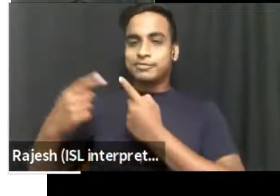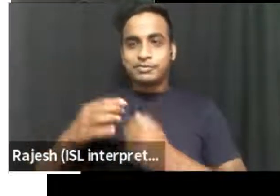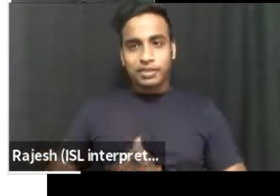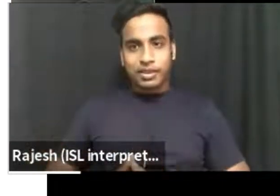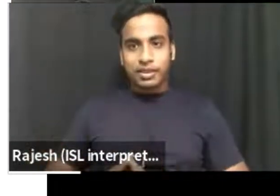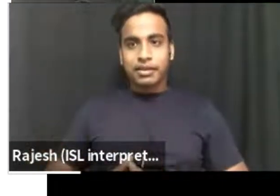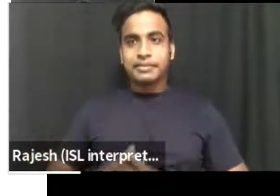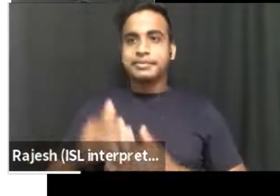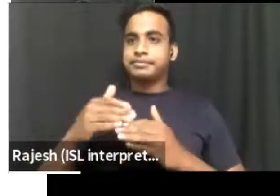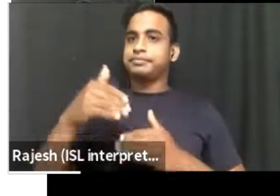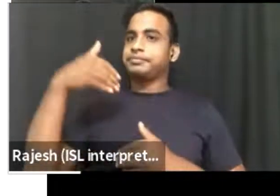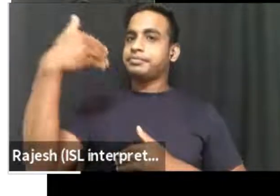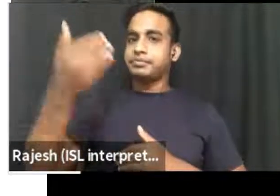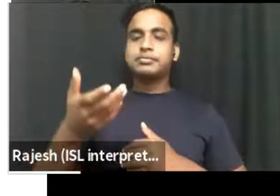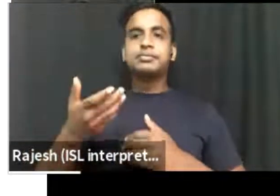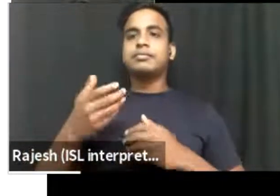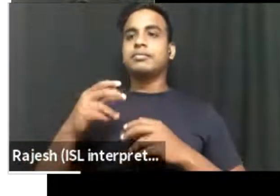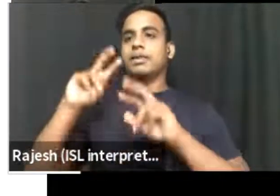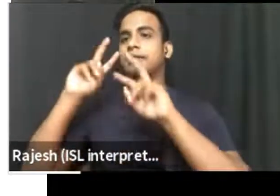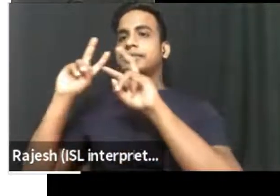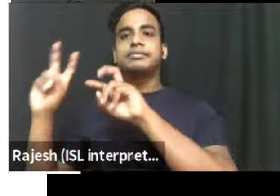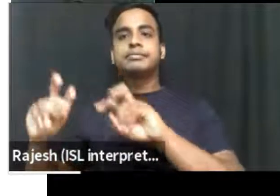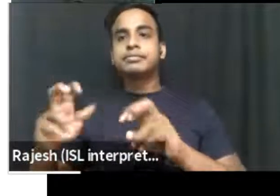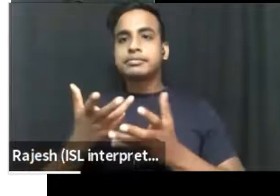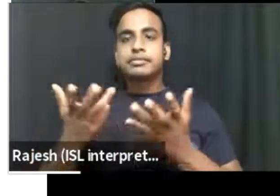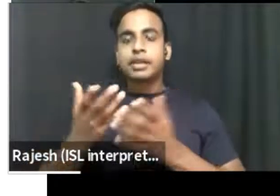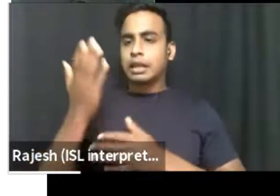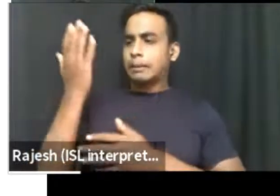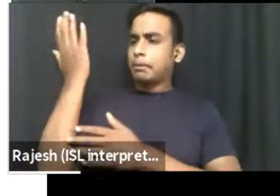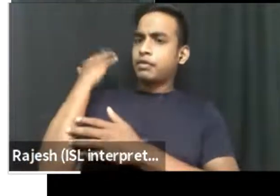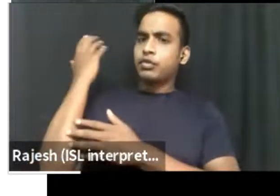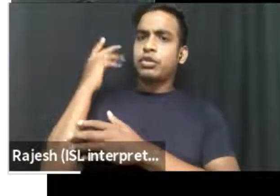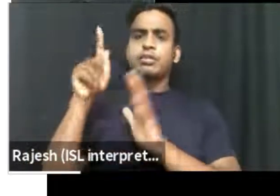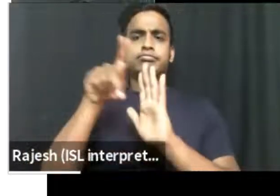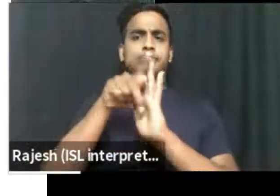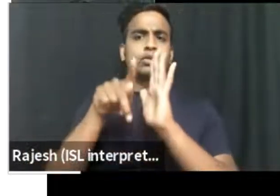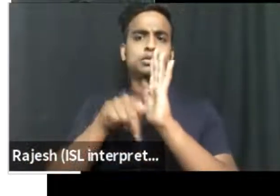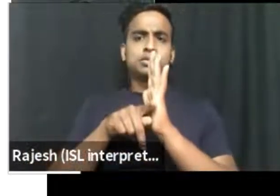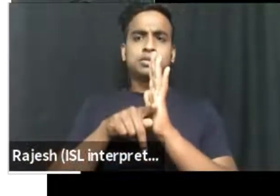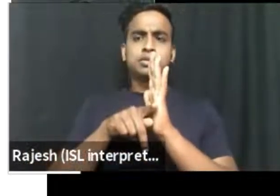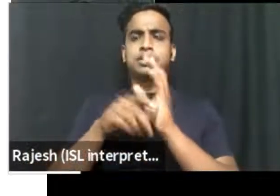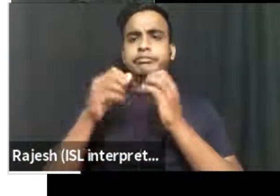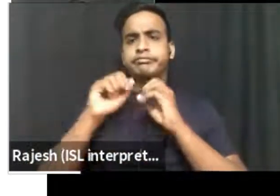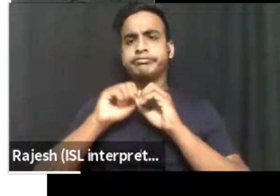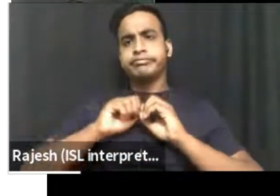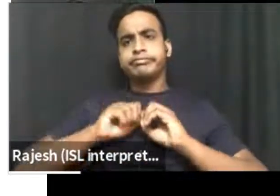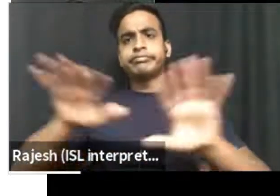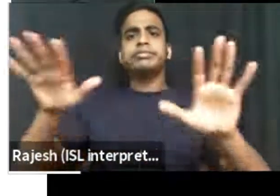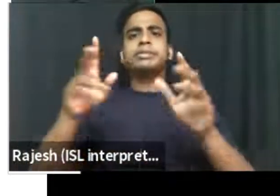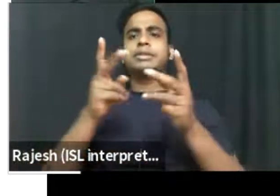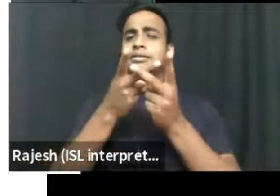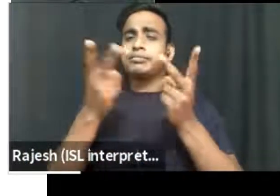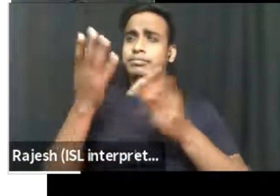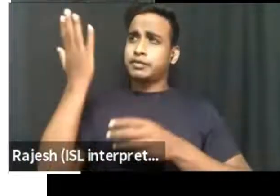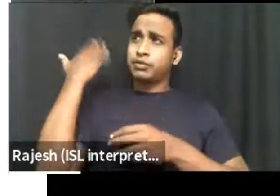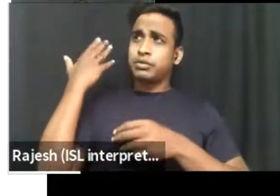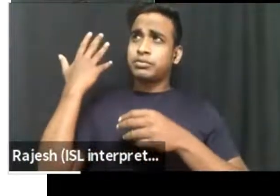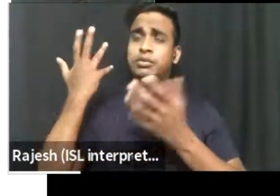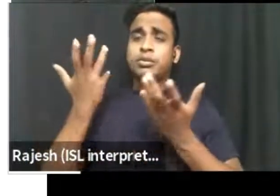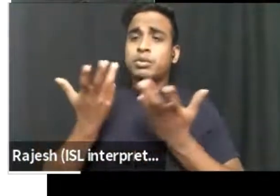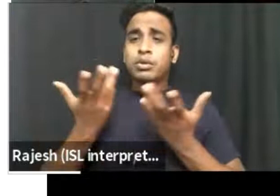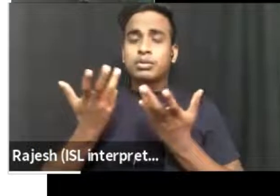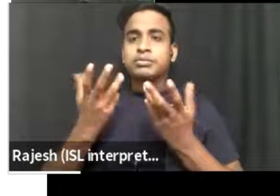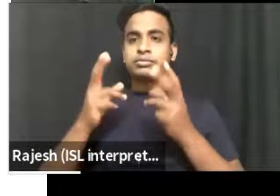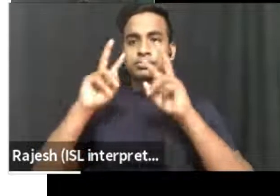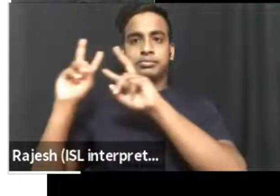Moving from there, what we looked at was what are the key frameworks, what has been going on from a policy level,